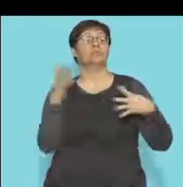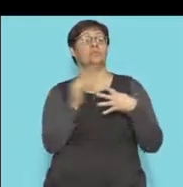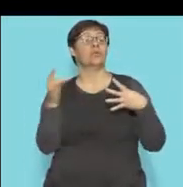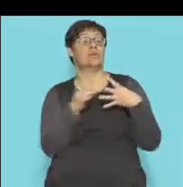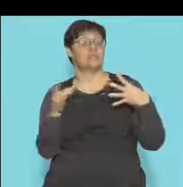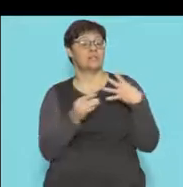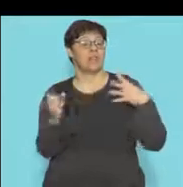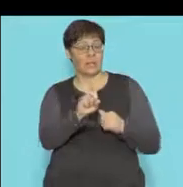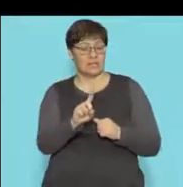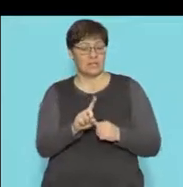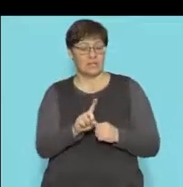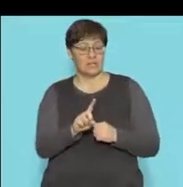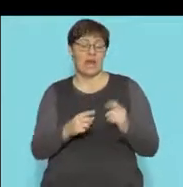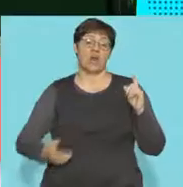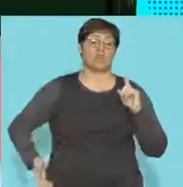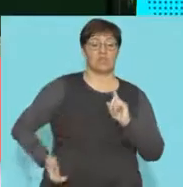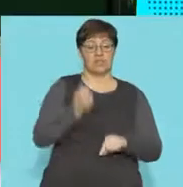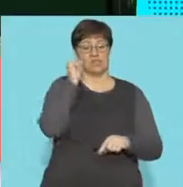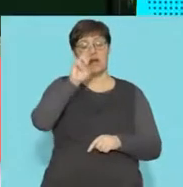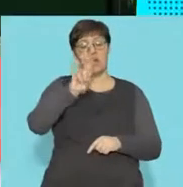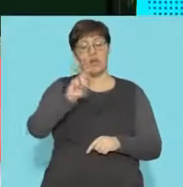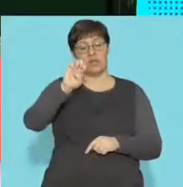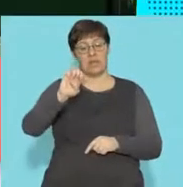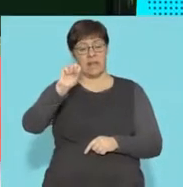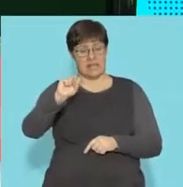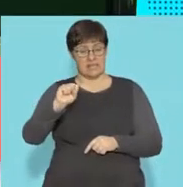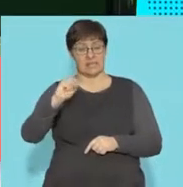is rescue.